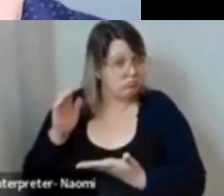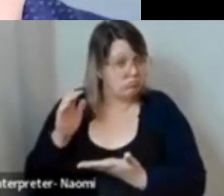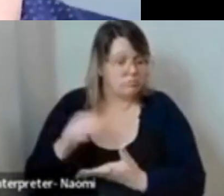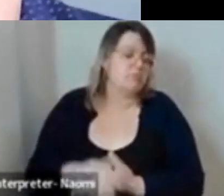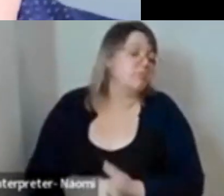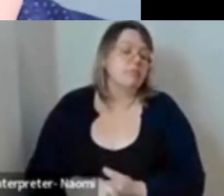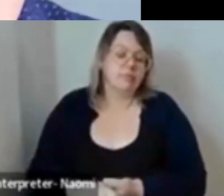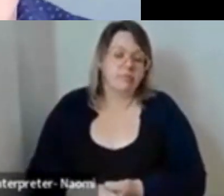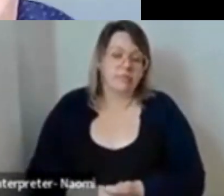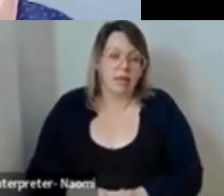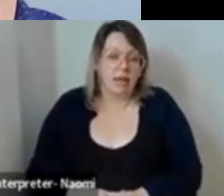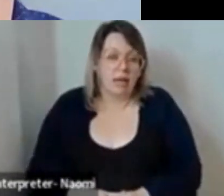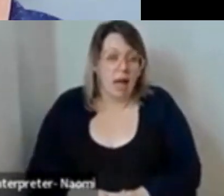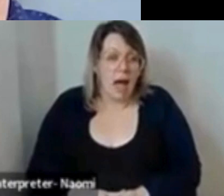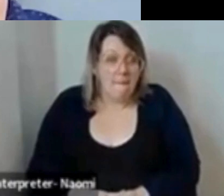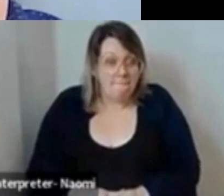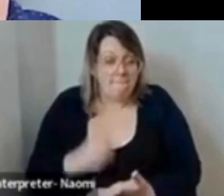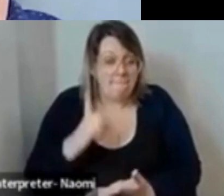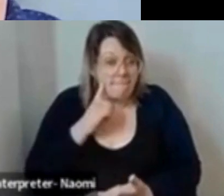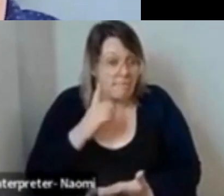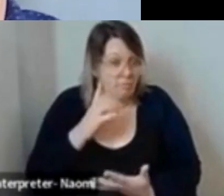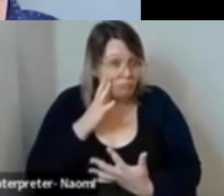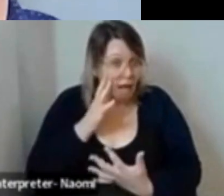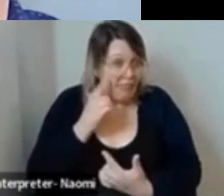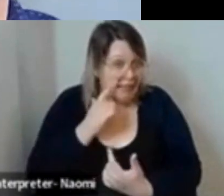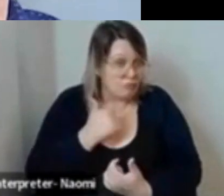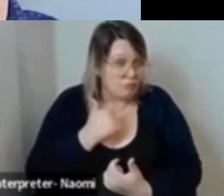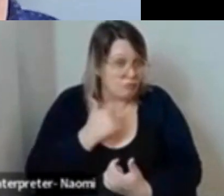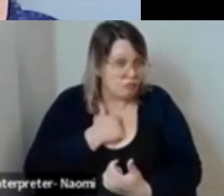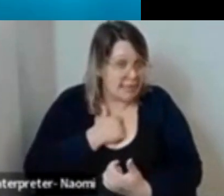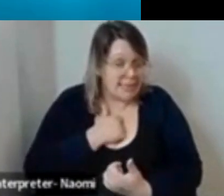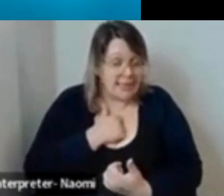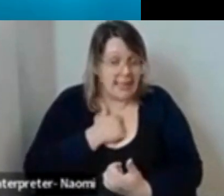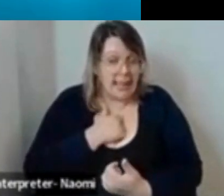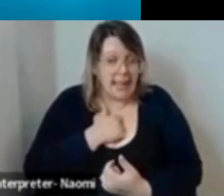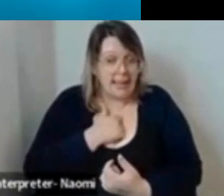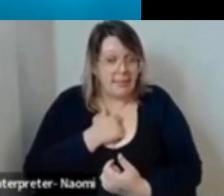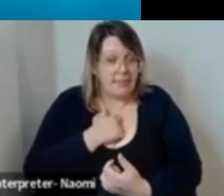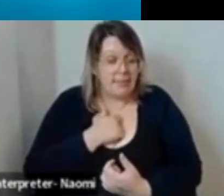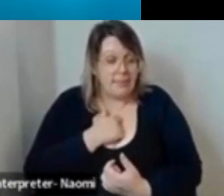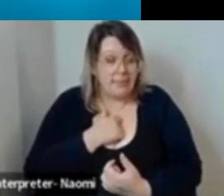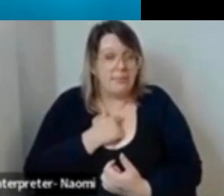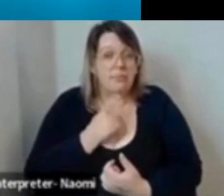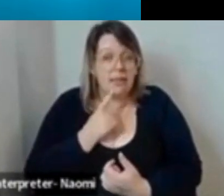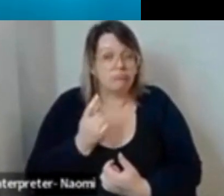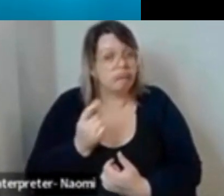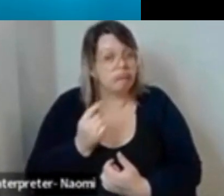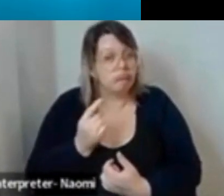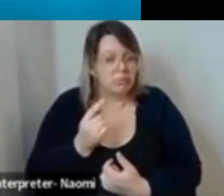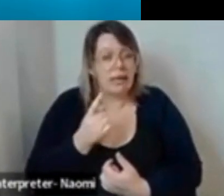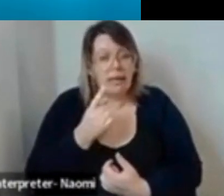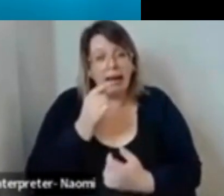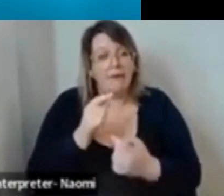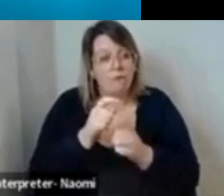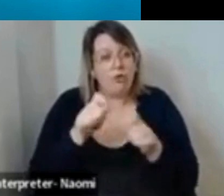I understand it, and Maria, correct me if I'm wrong, there is scope within the framework